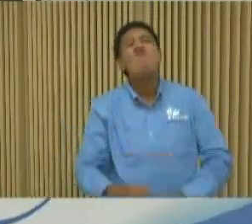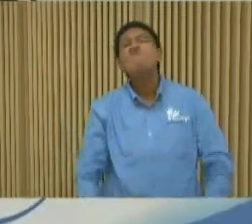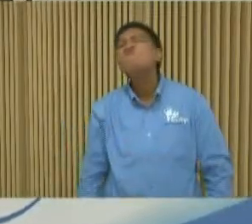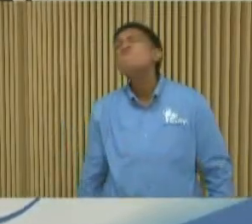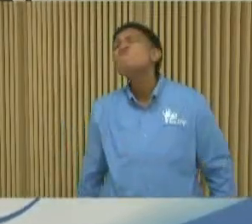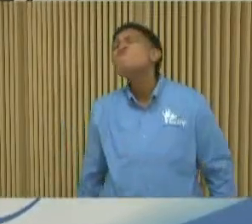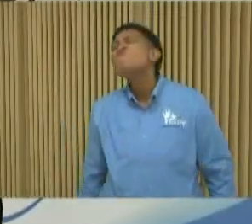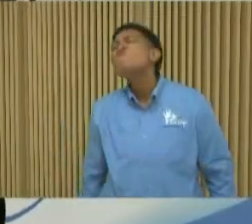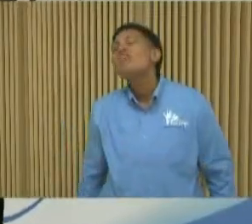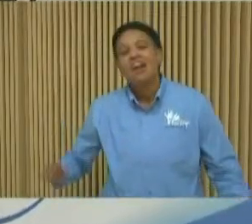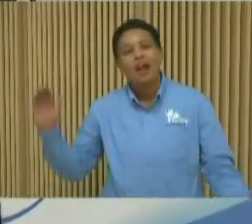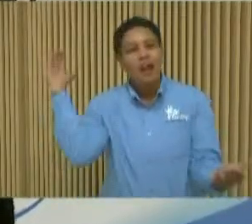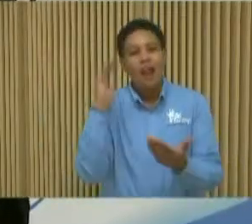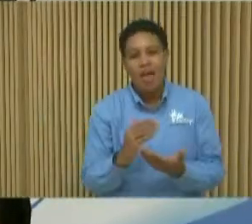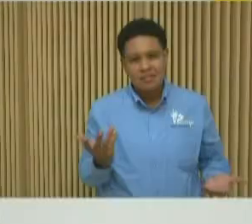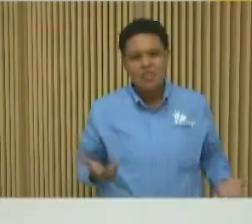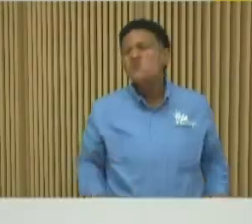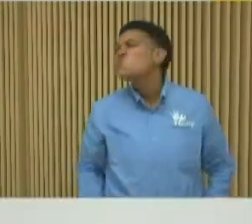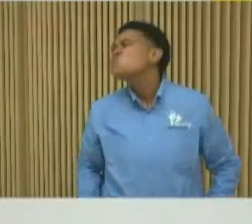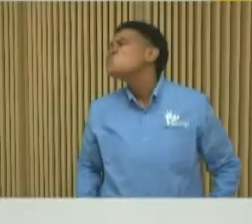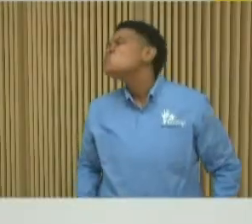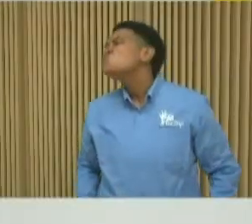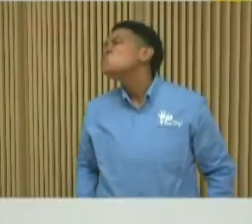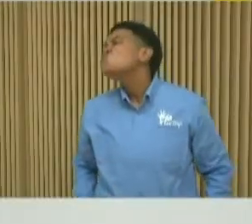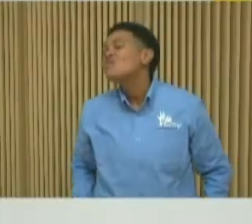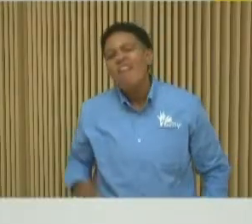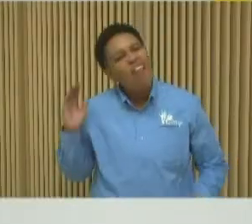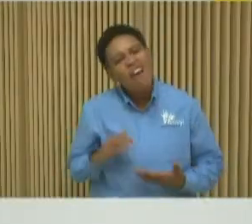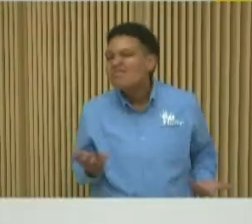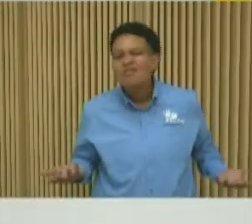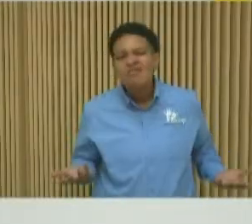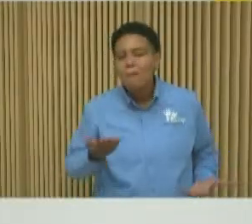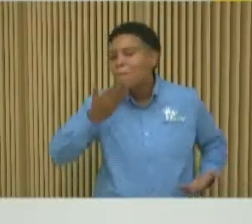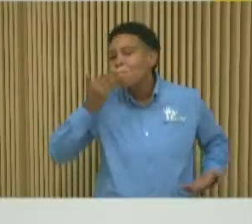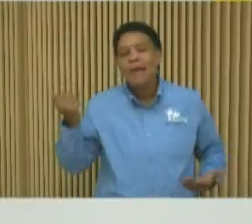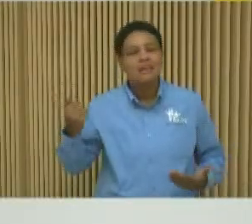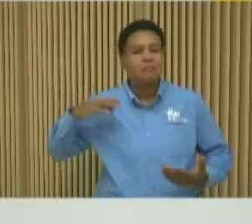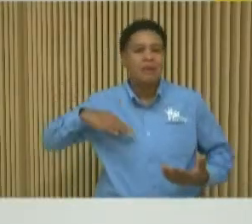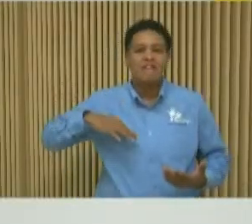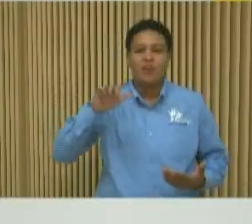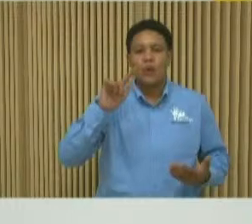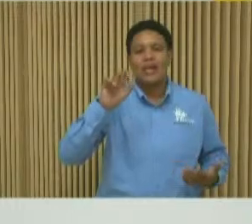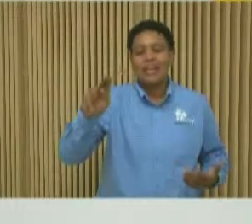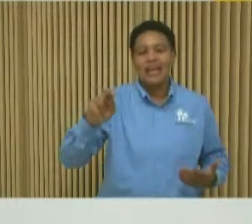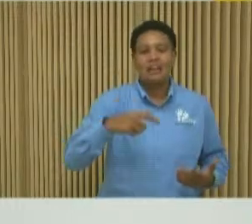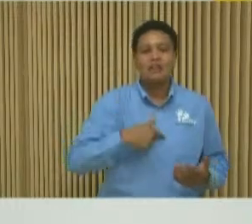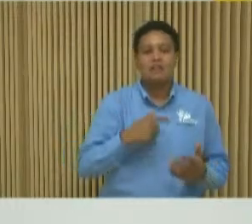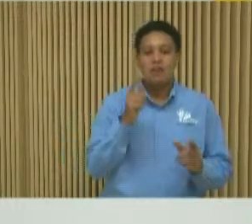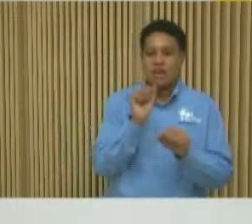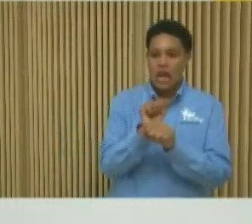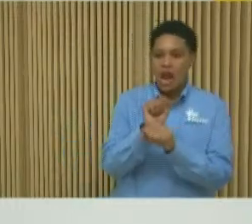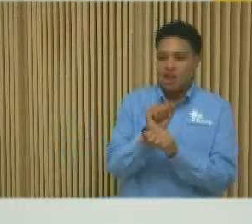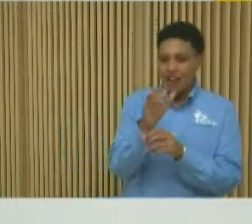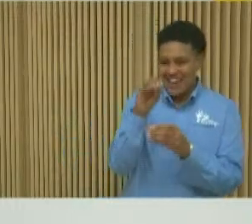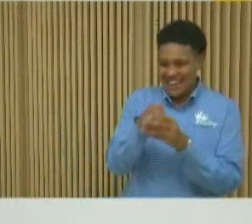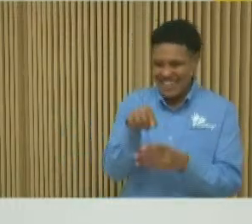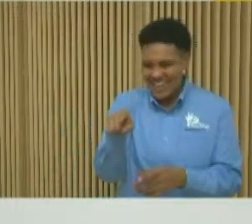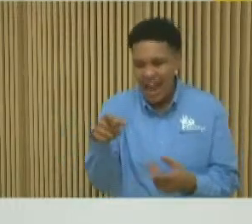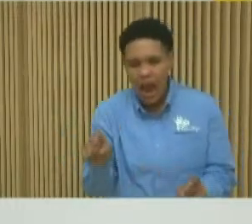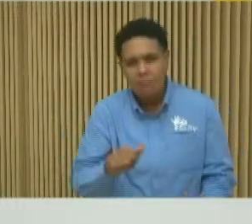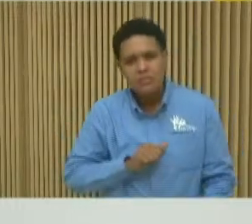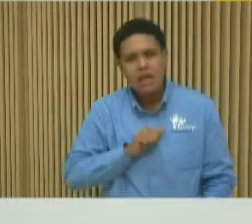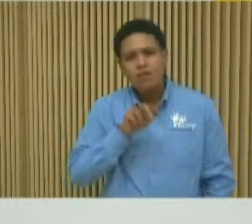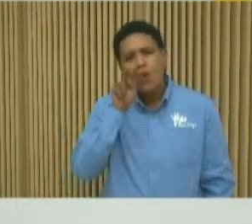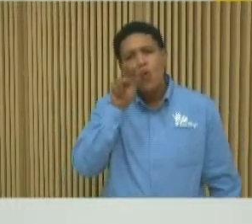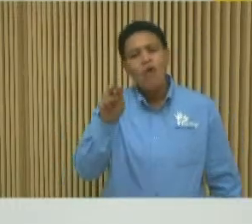many great benefits to litigation. For myself, moving towards a career in the legal fraternity, I look forward